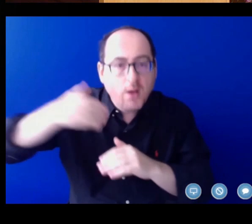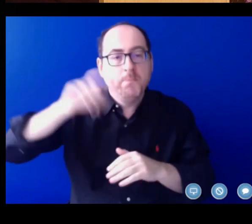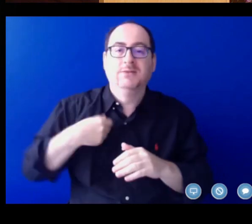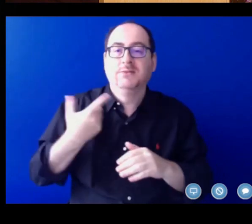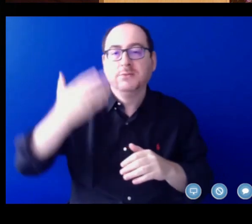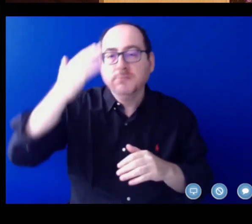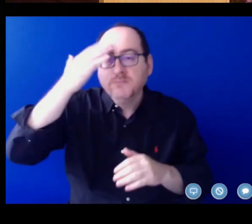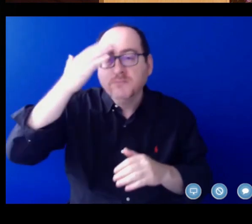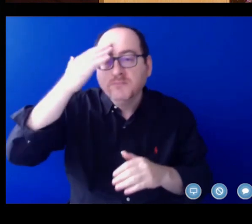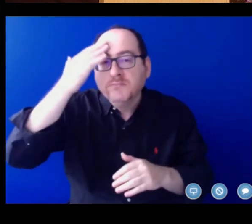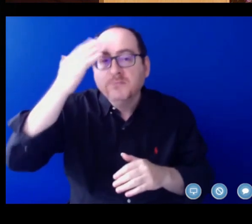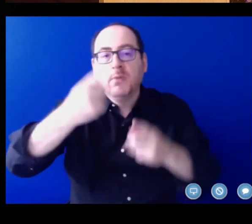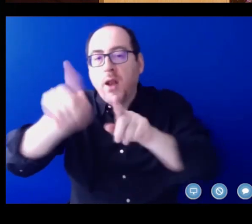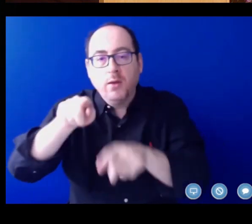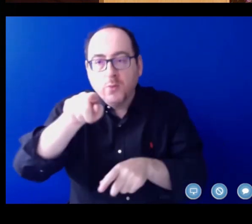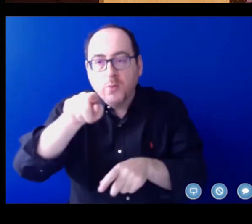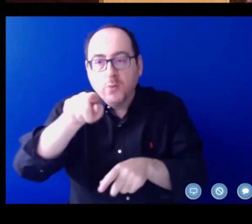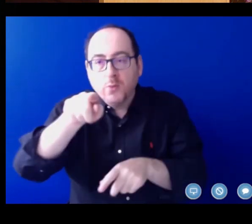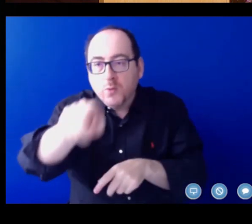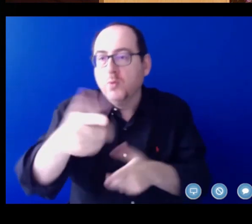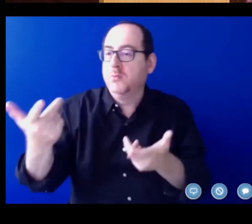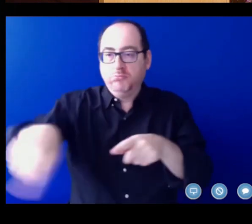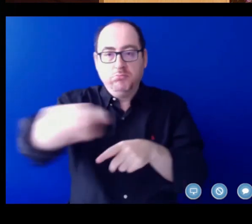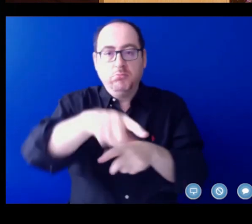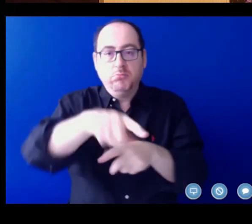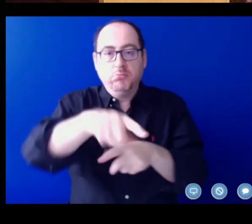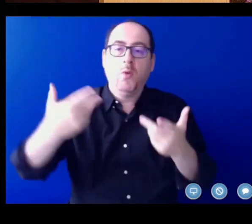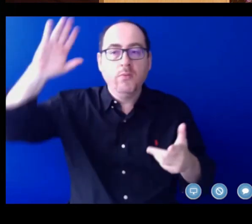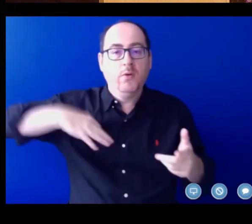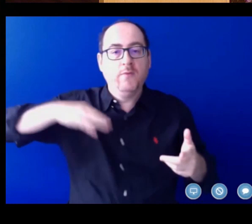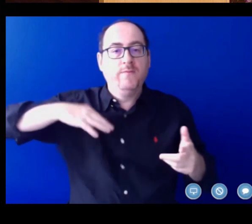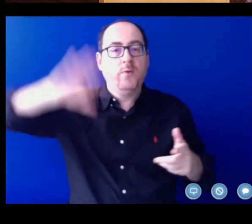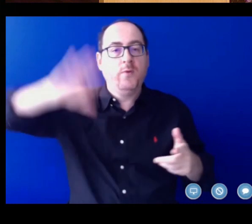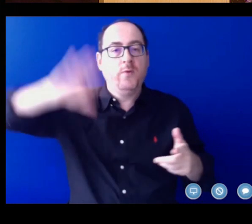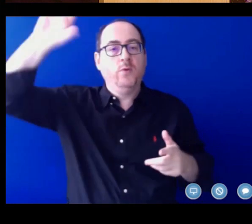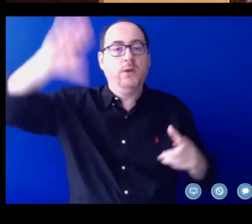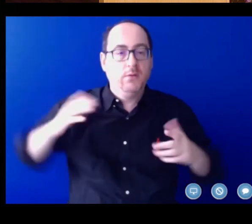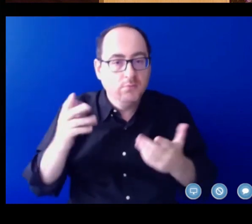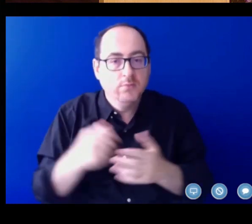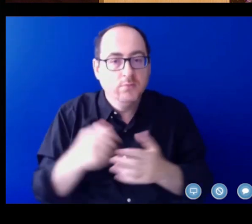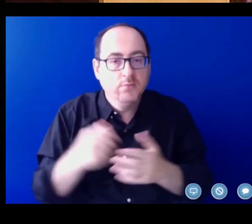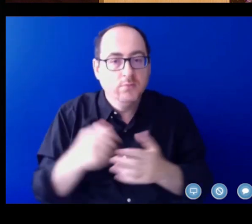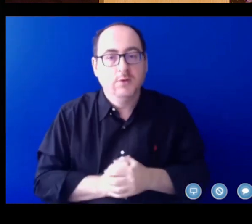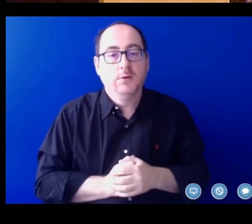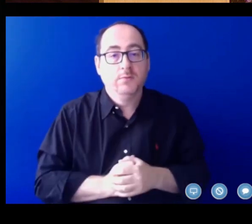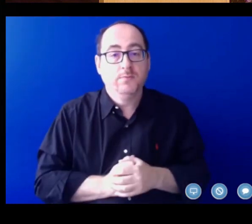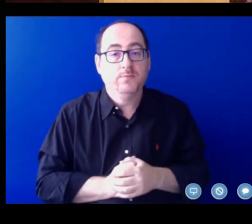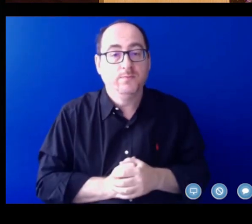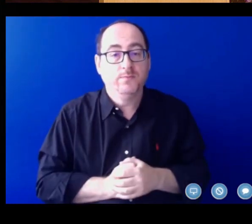like the manager, my supervisor, and other employees. So they really felt that it had connected them to people they would not otherwise have been able to